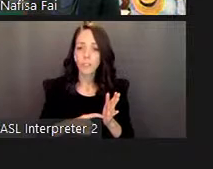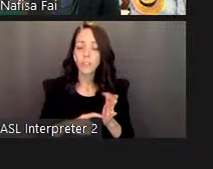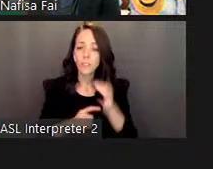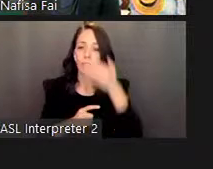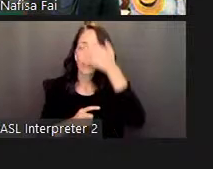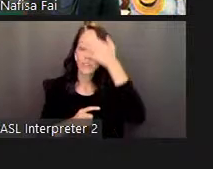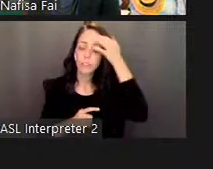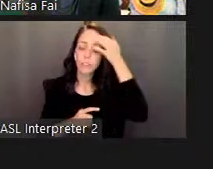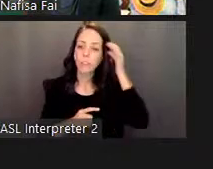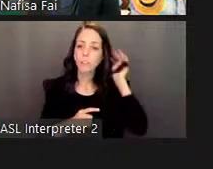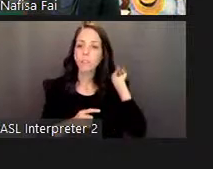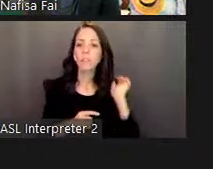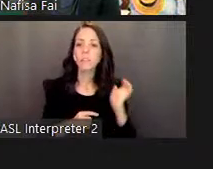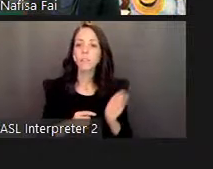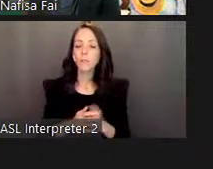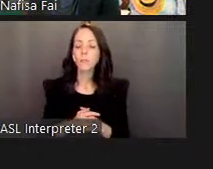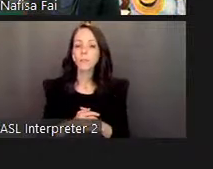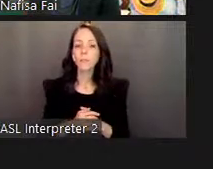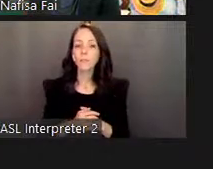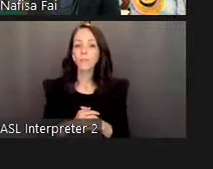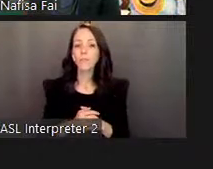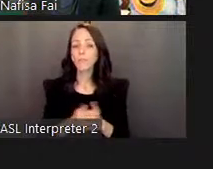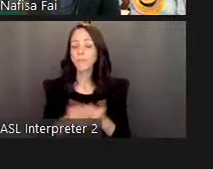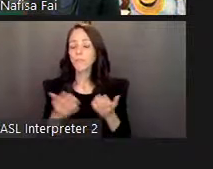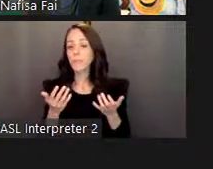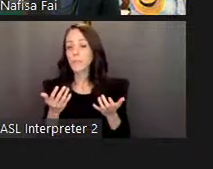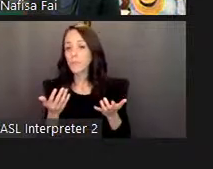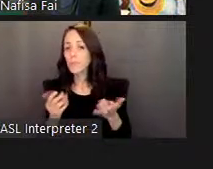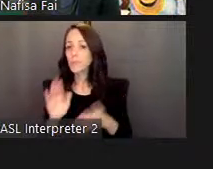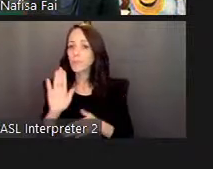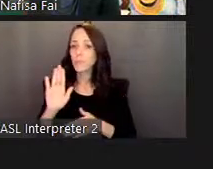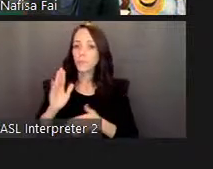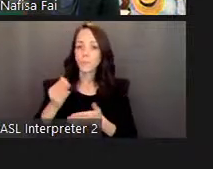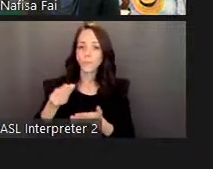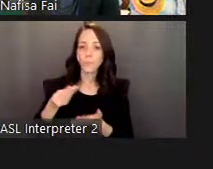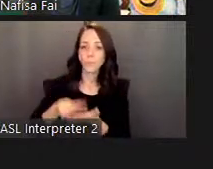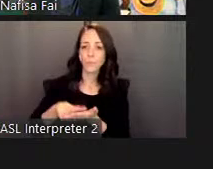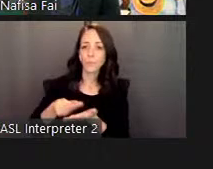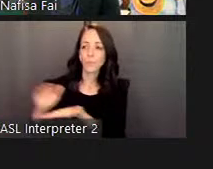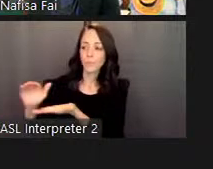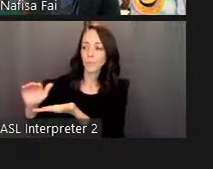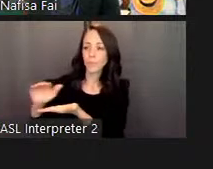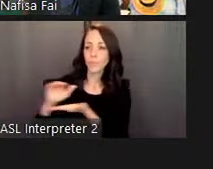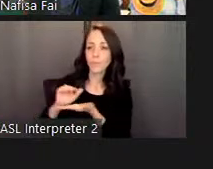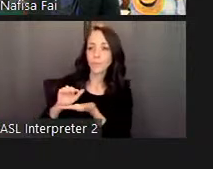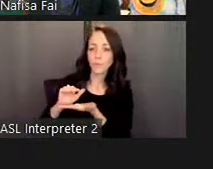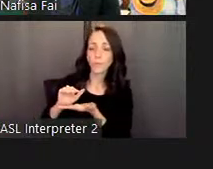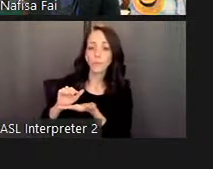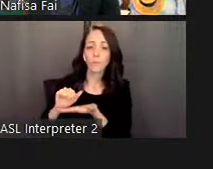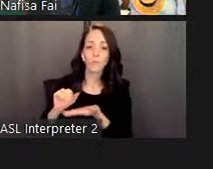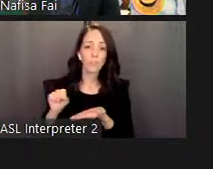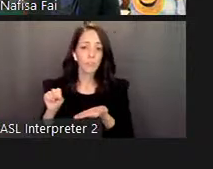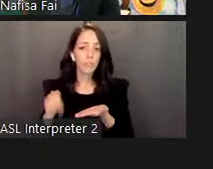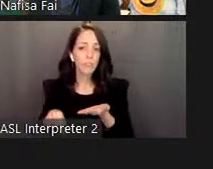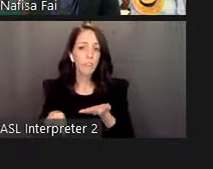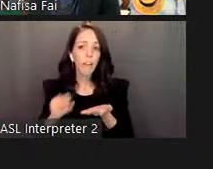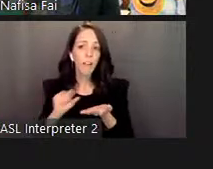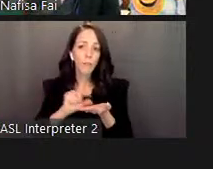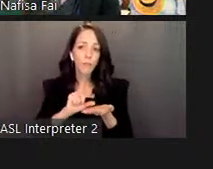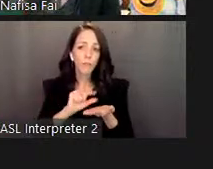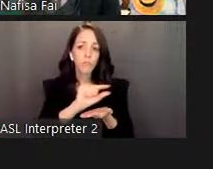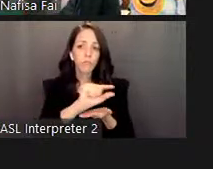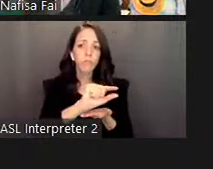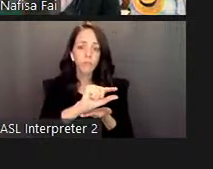And what, if any, of the funds that we receive can we focus